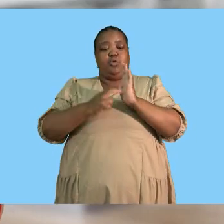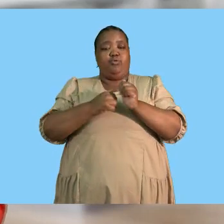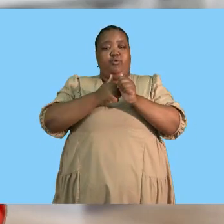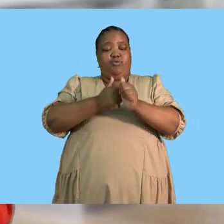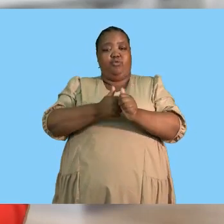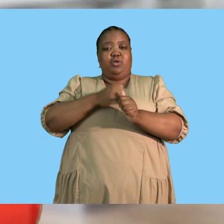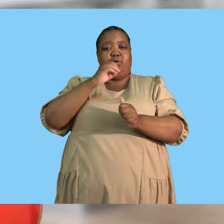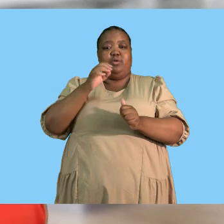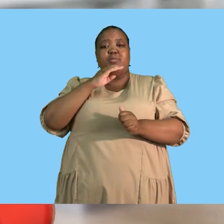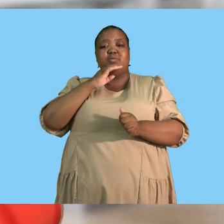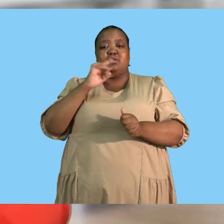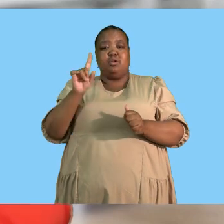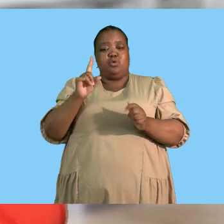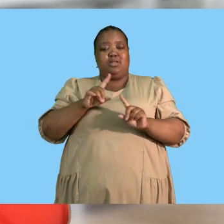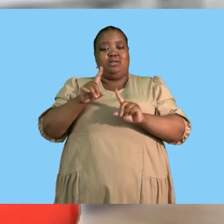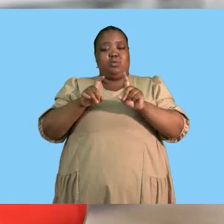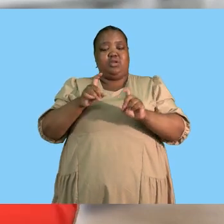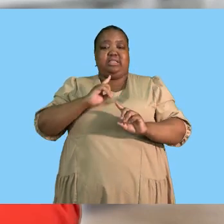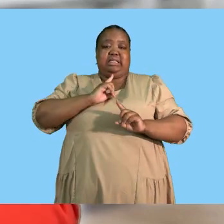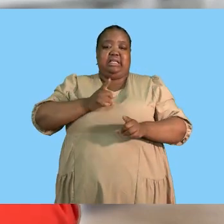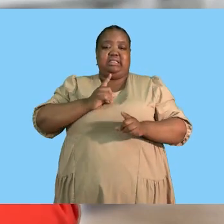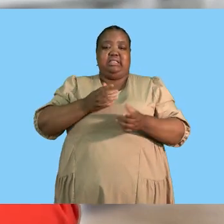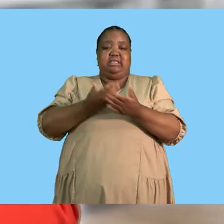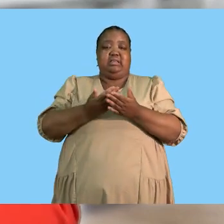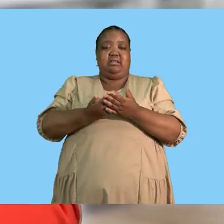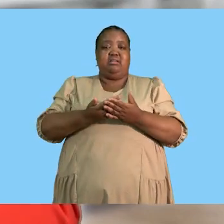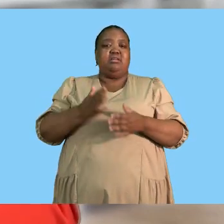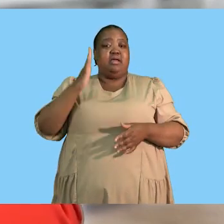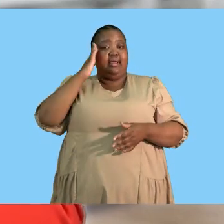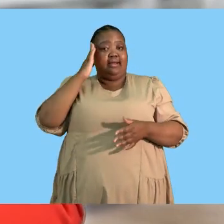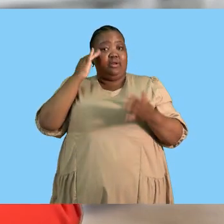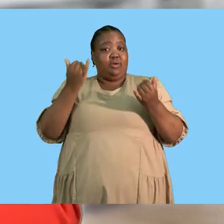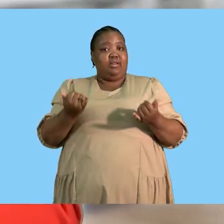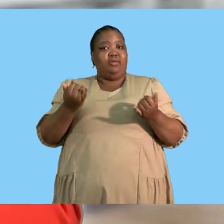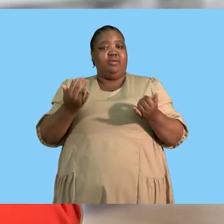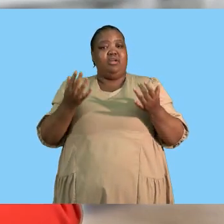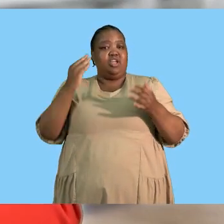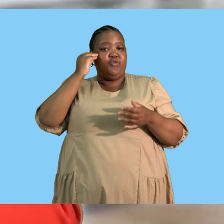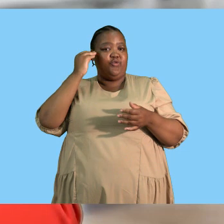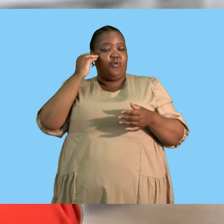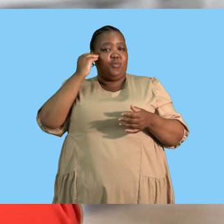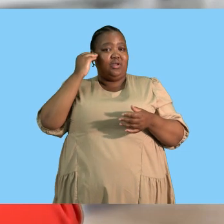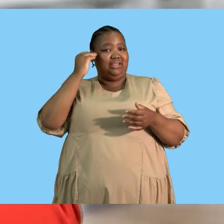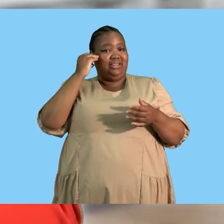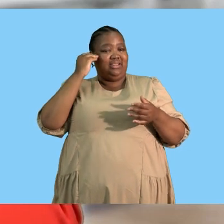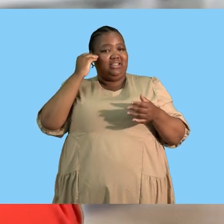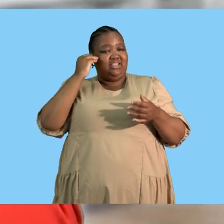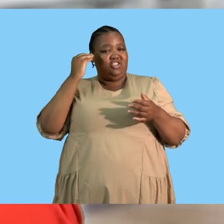and ethical is so that you are able to answer this question. I know that this is a lot to take in,